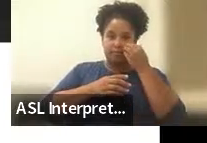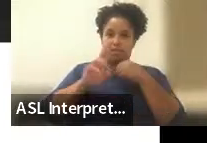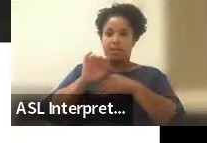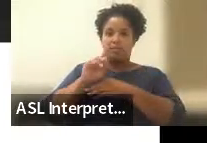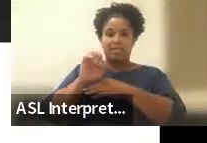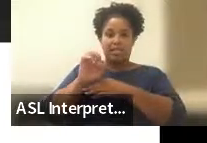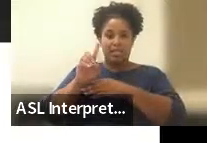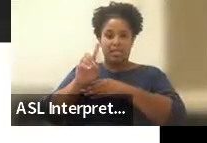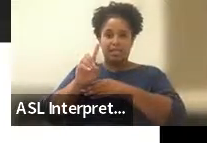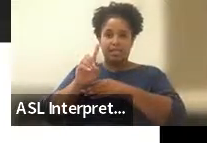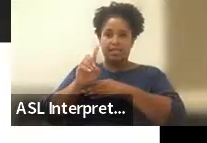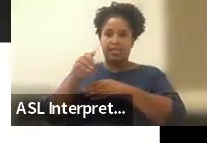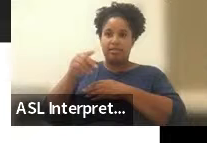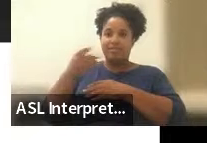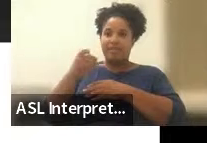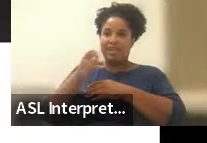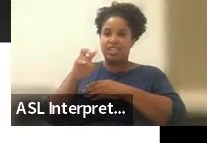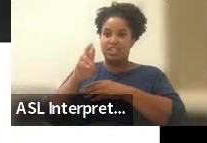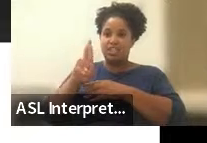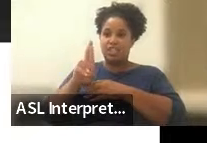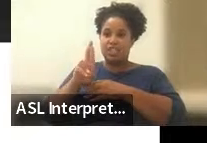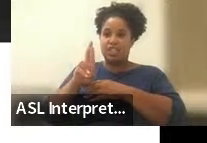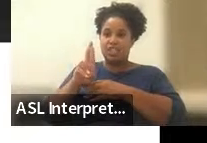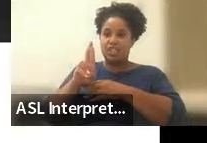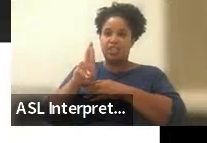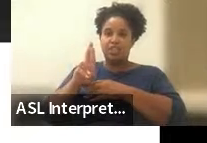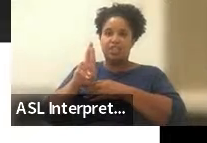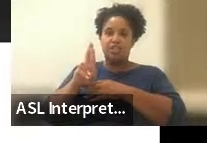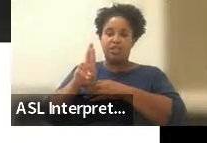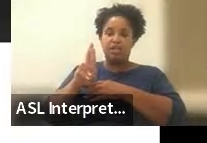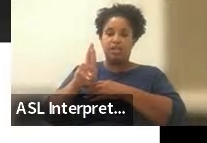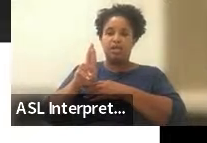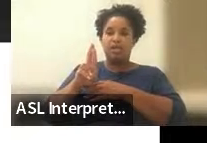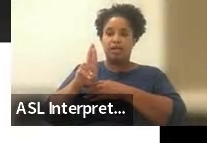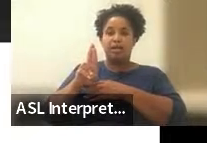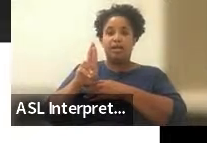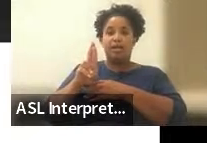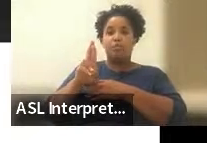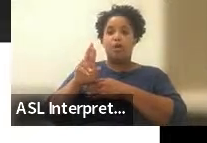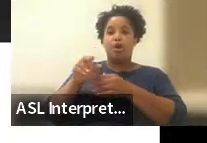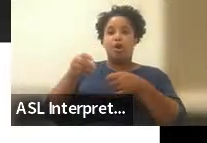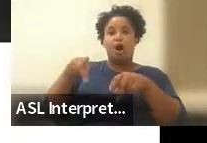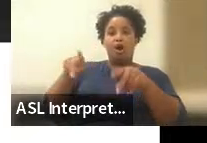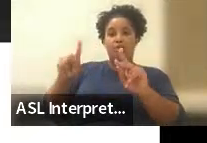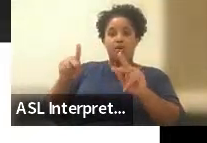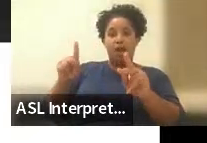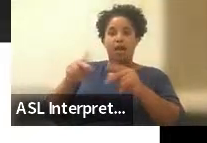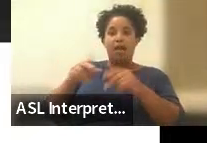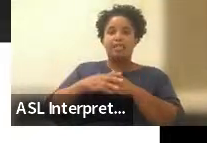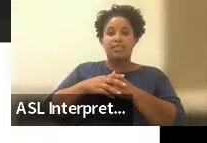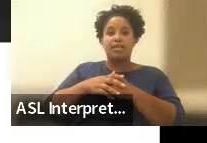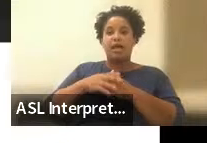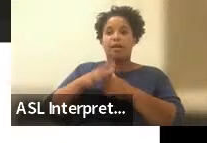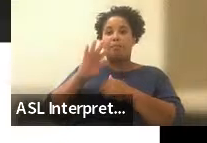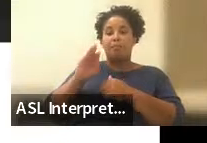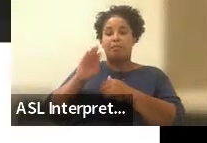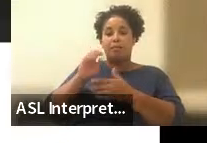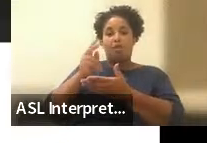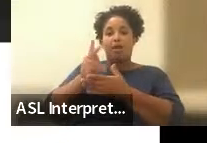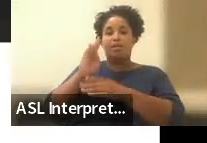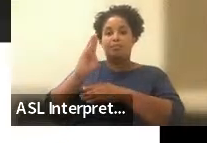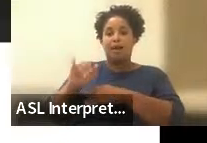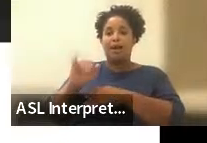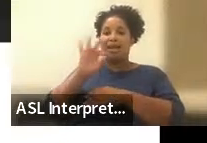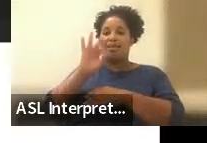updated Pfizer and Moderna boosters were authorized by the FDA and recommended by the